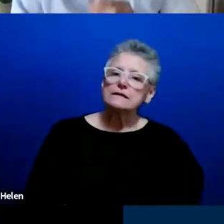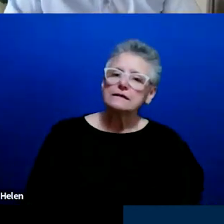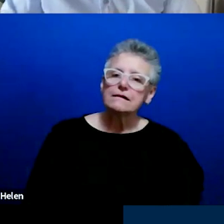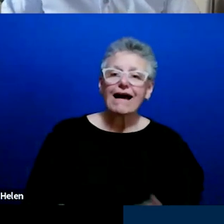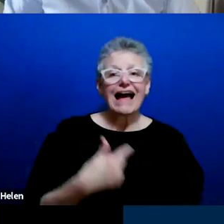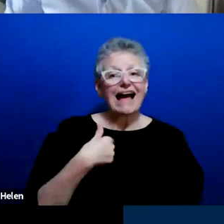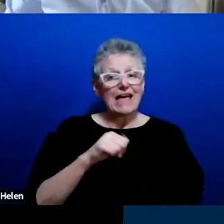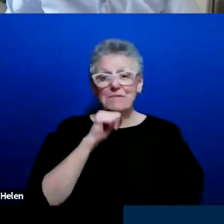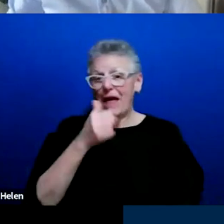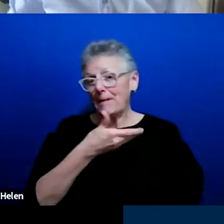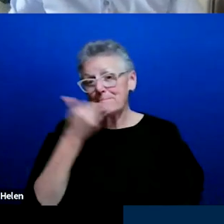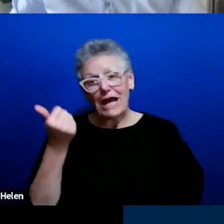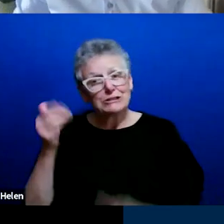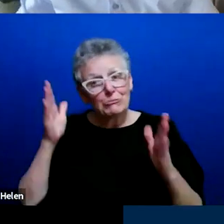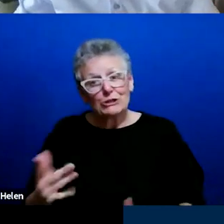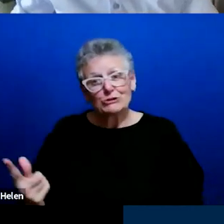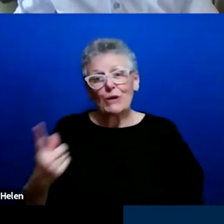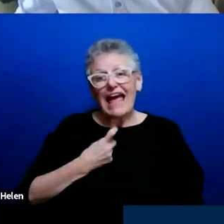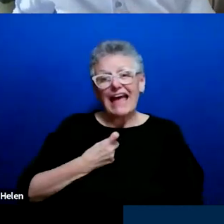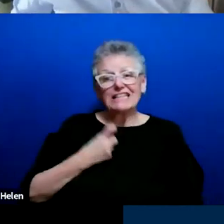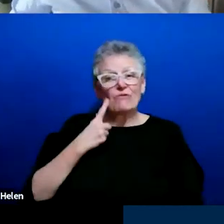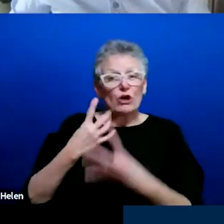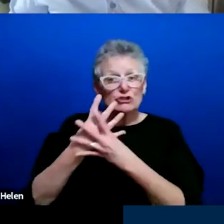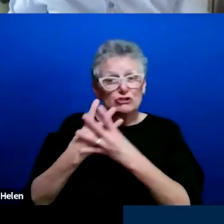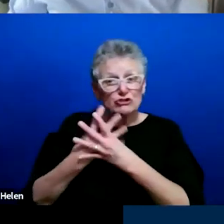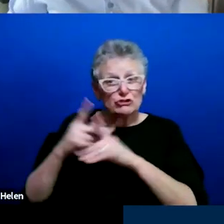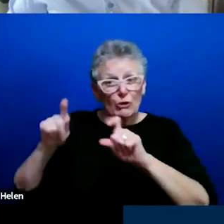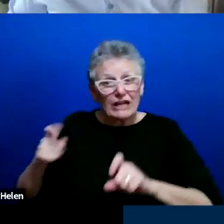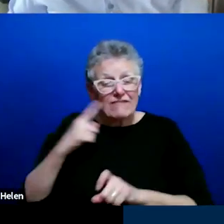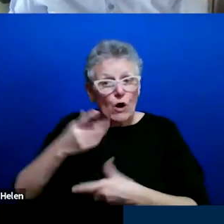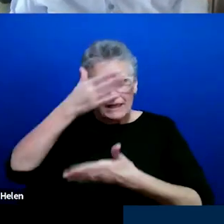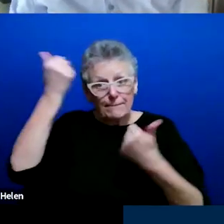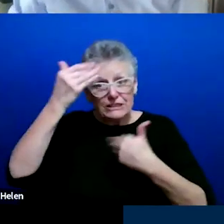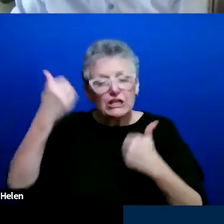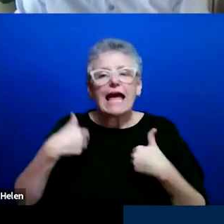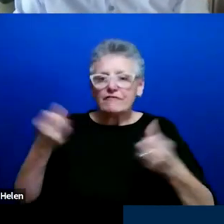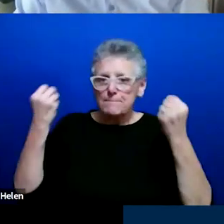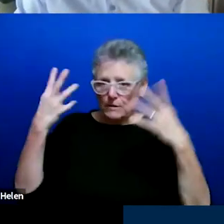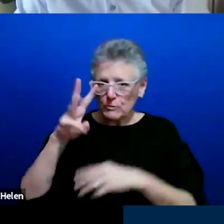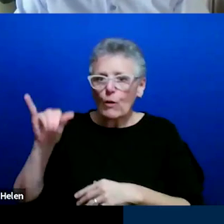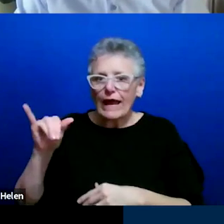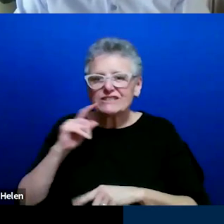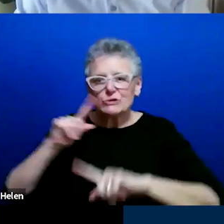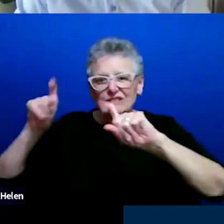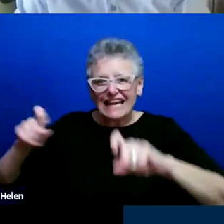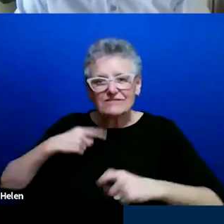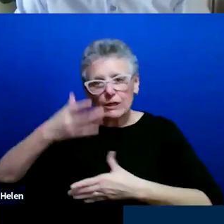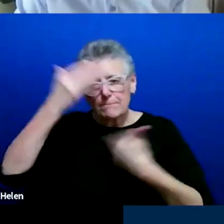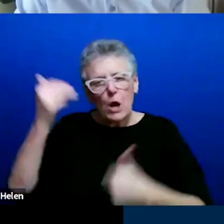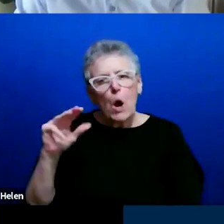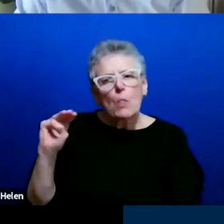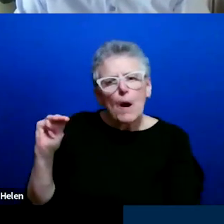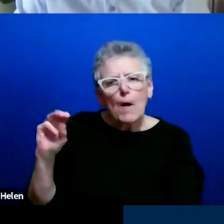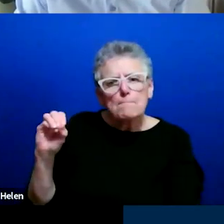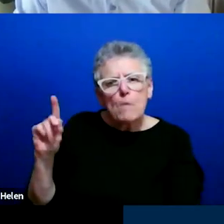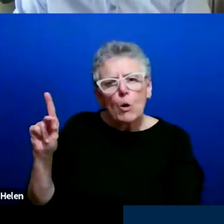am not the best person to ask for screening for dementia. There are multiple ways of doing that. I believe there's the McKee or something